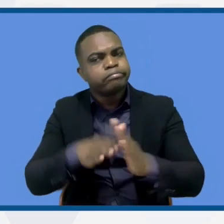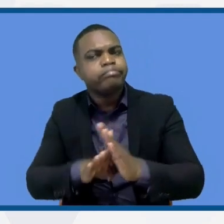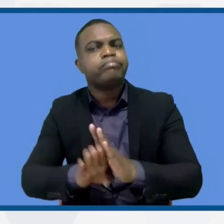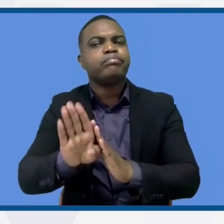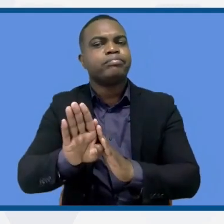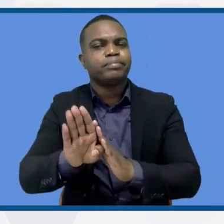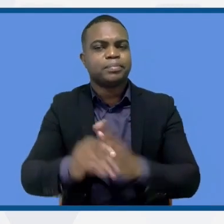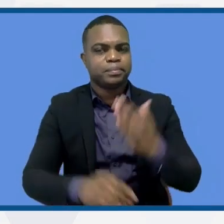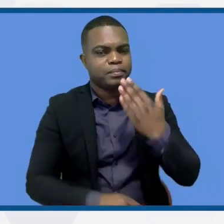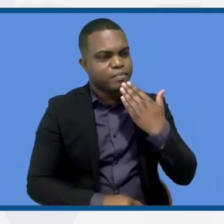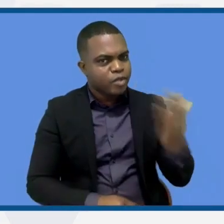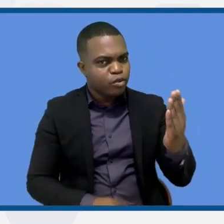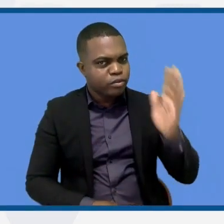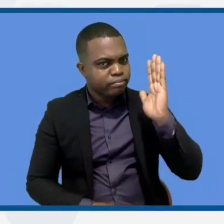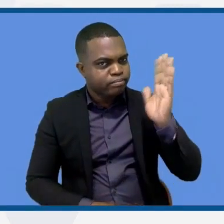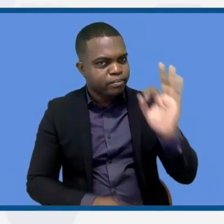here.